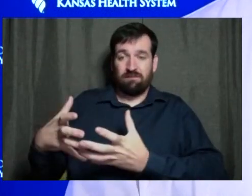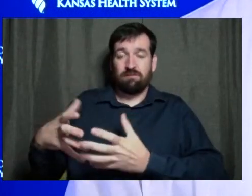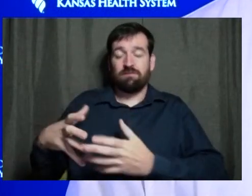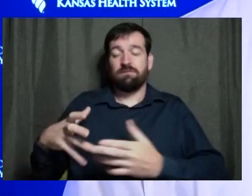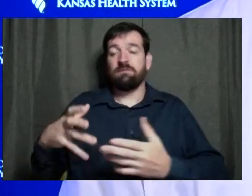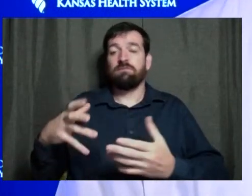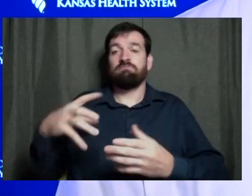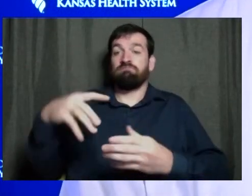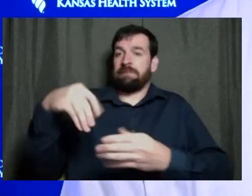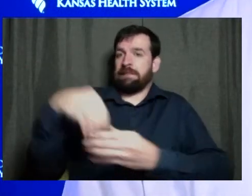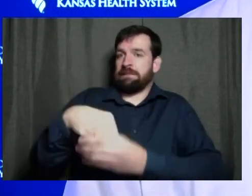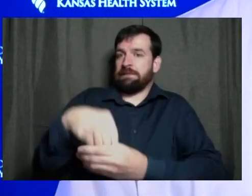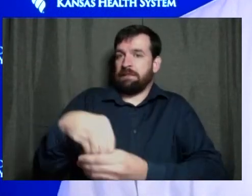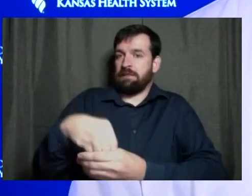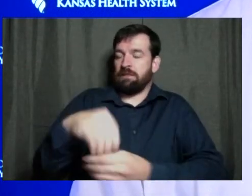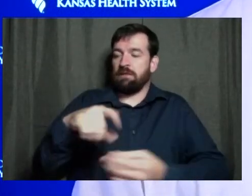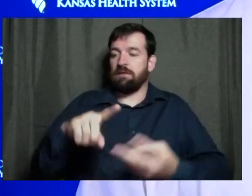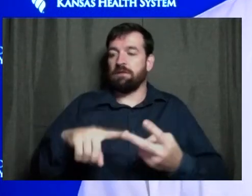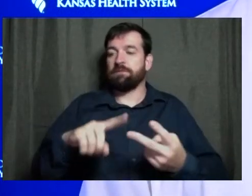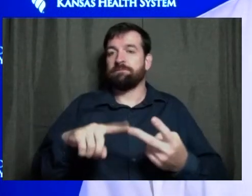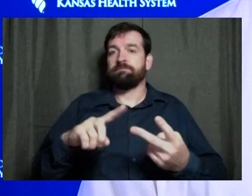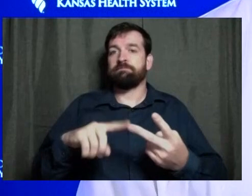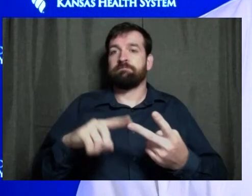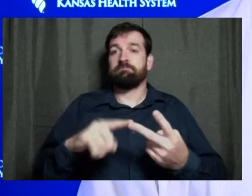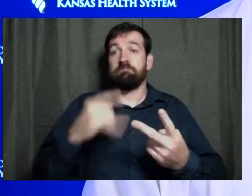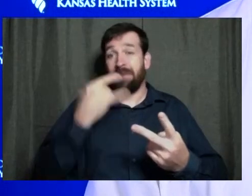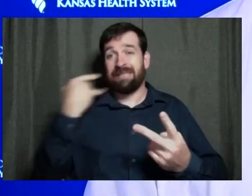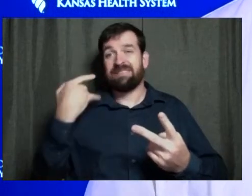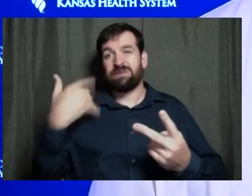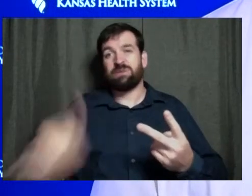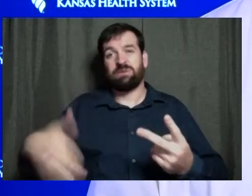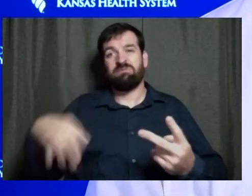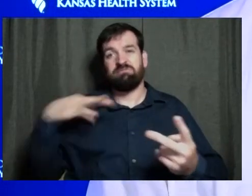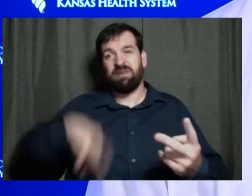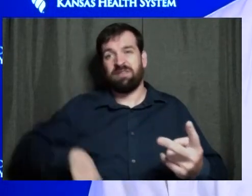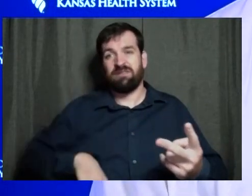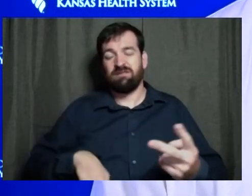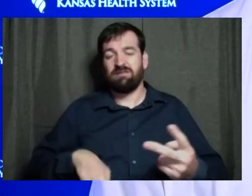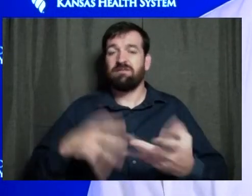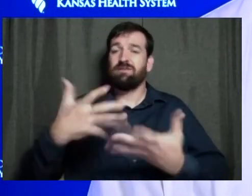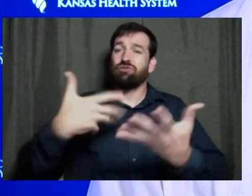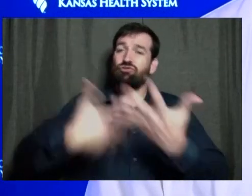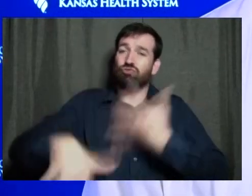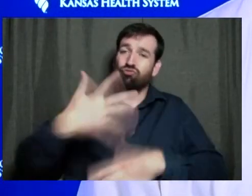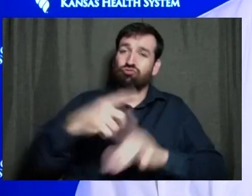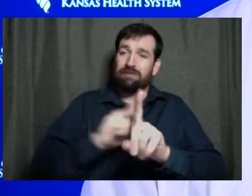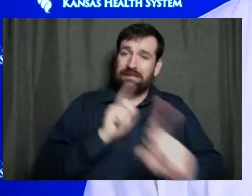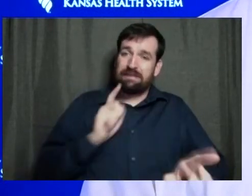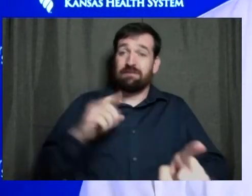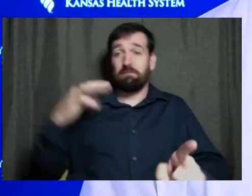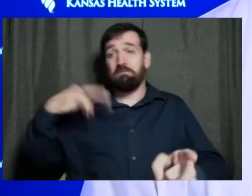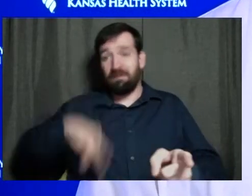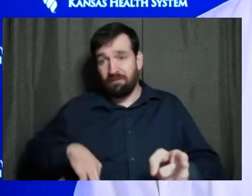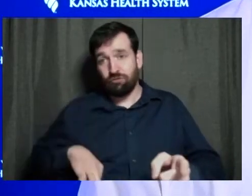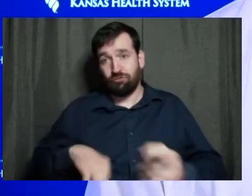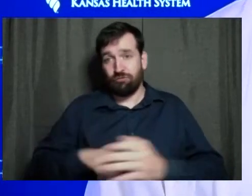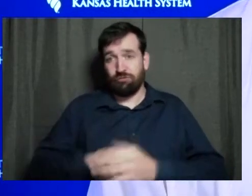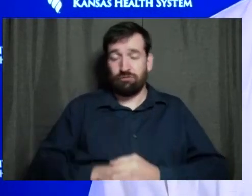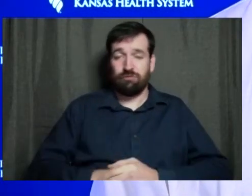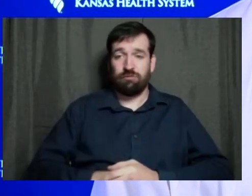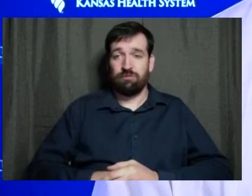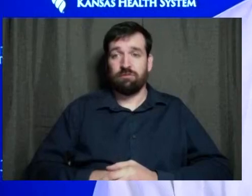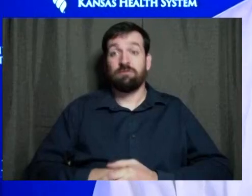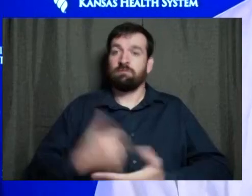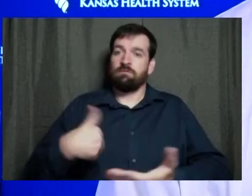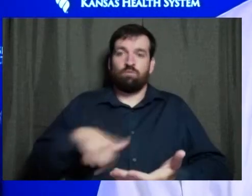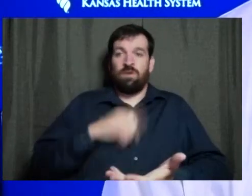indoors, masks are useful. Social distancing is useful. And so we have to believe, and we have said this